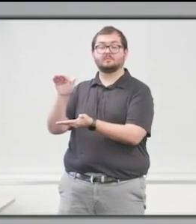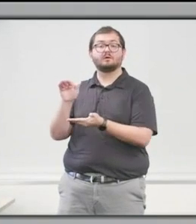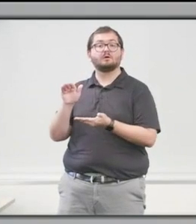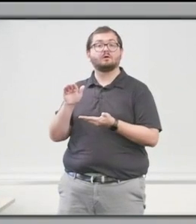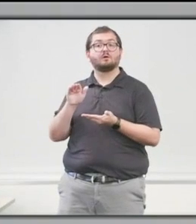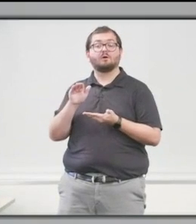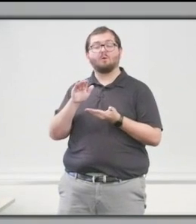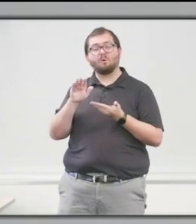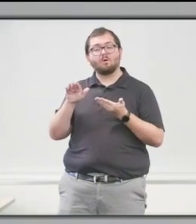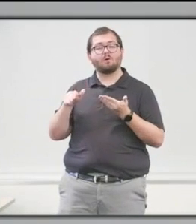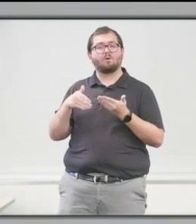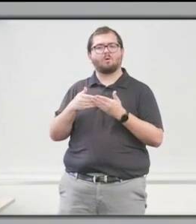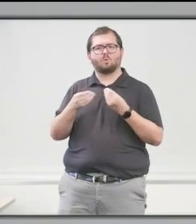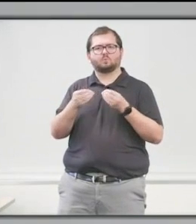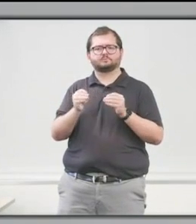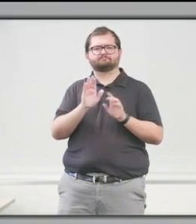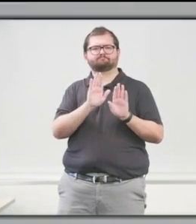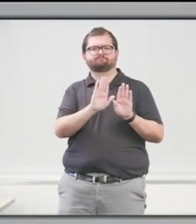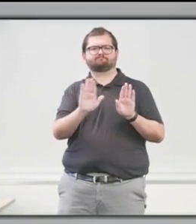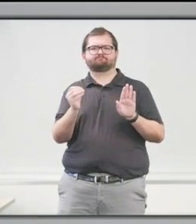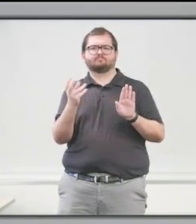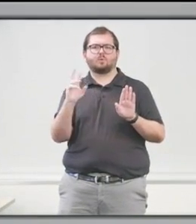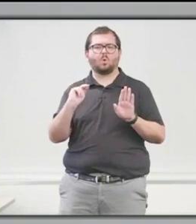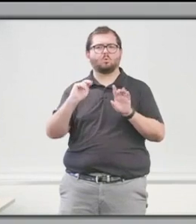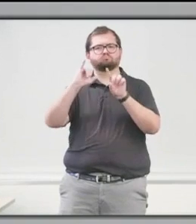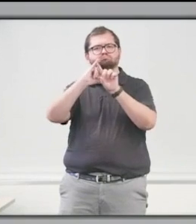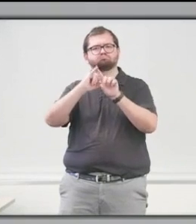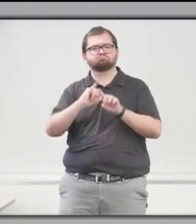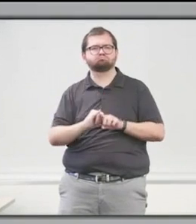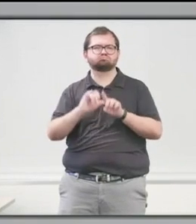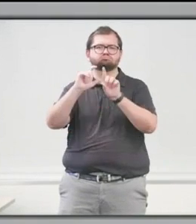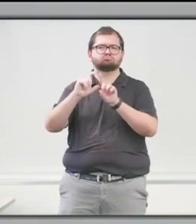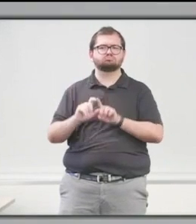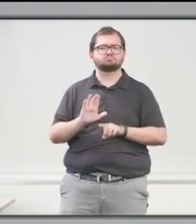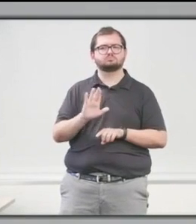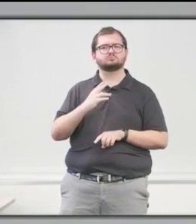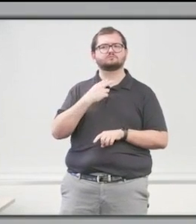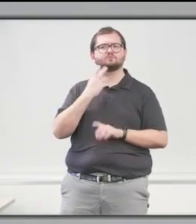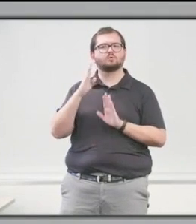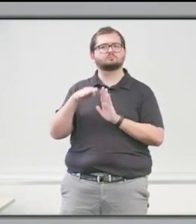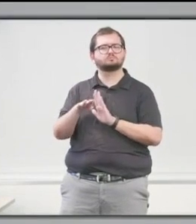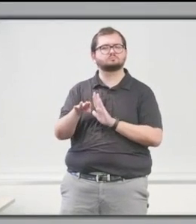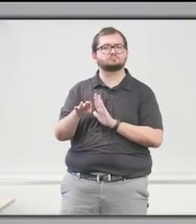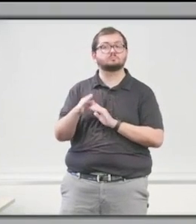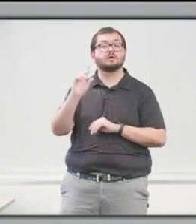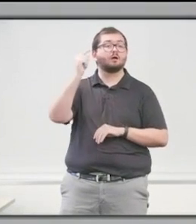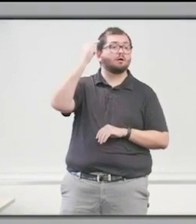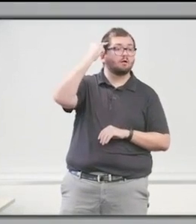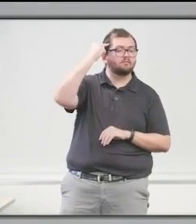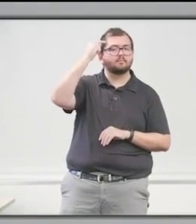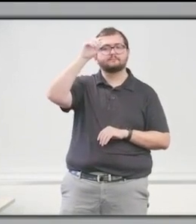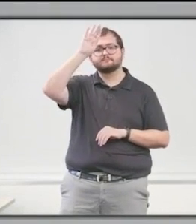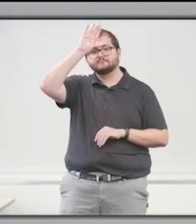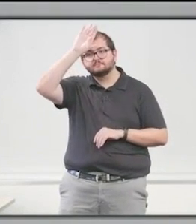organization has their own jargon or acronyms or way that you talk. Government, fire department,